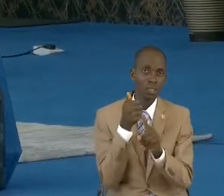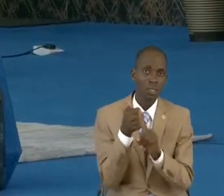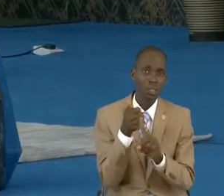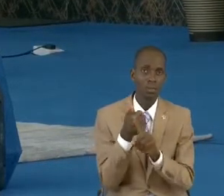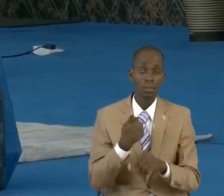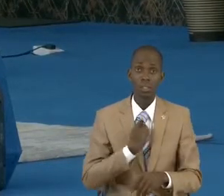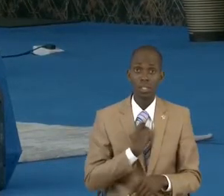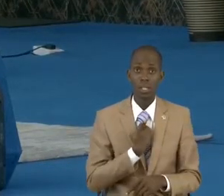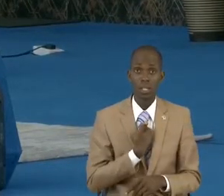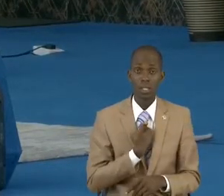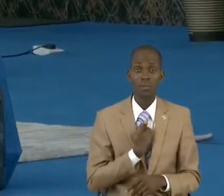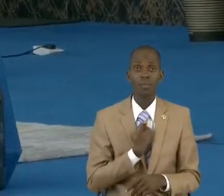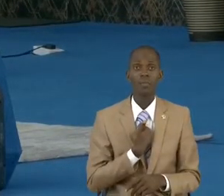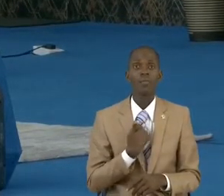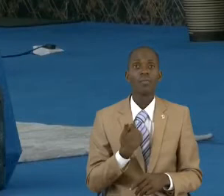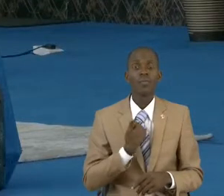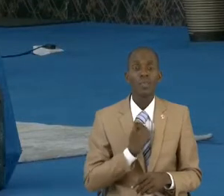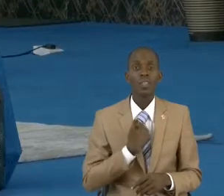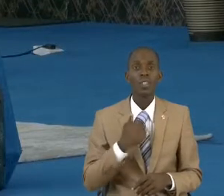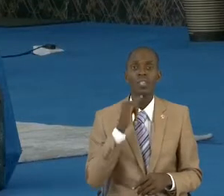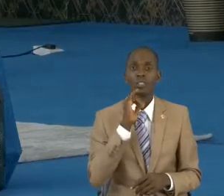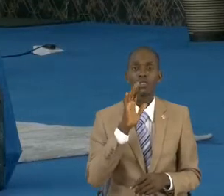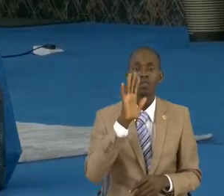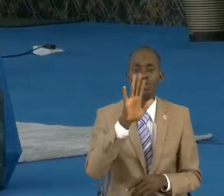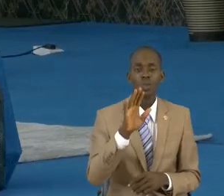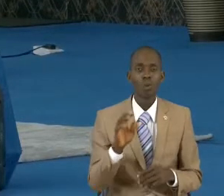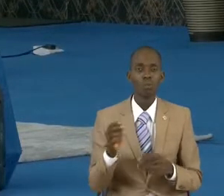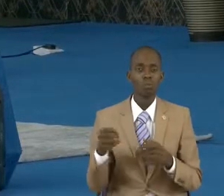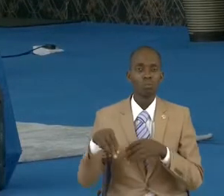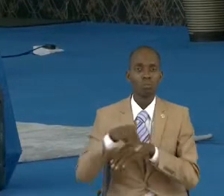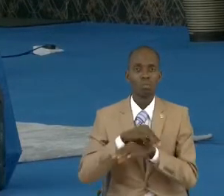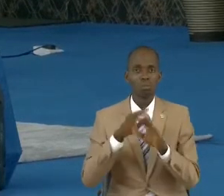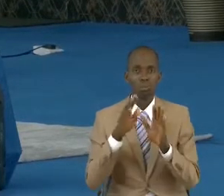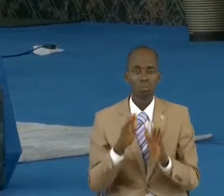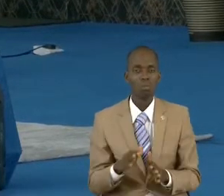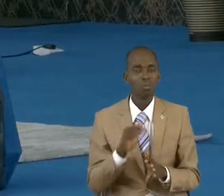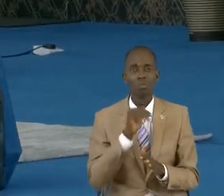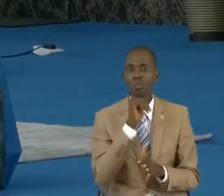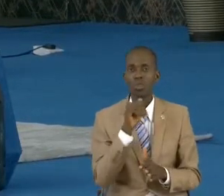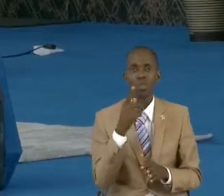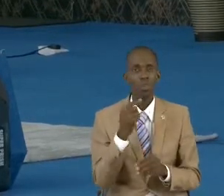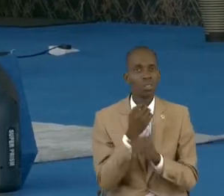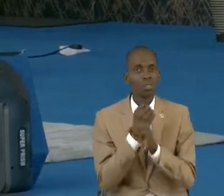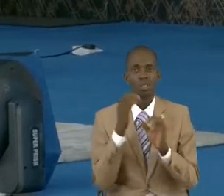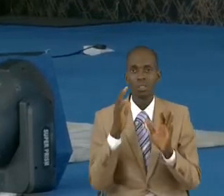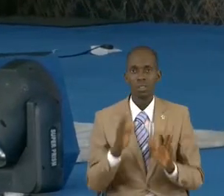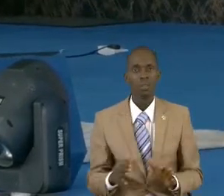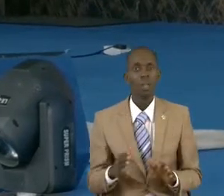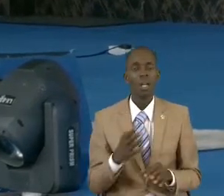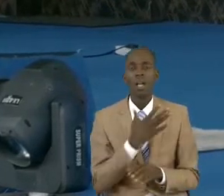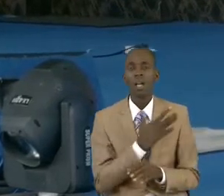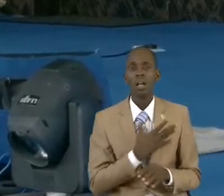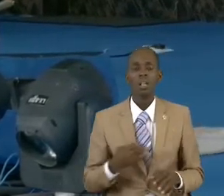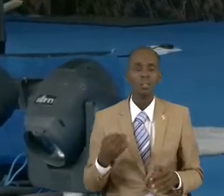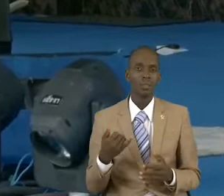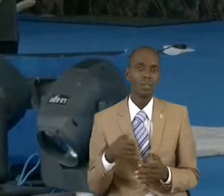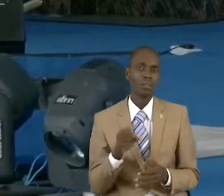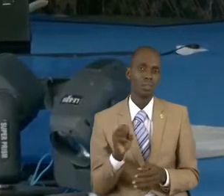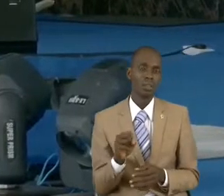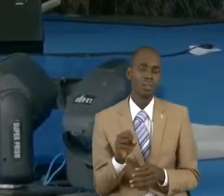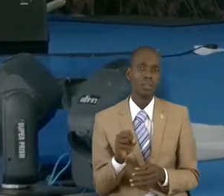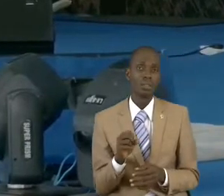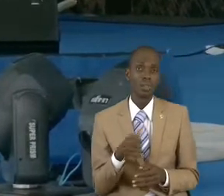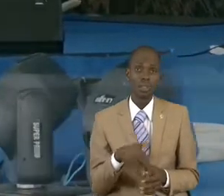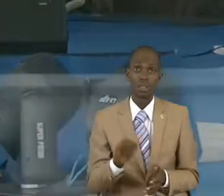self is your master, not the Savior. And guess, if you're